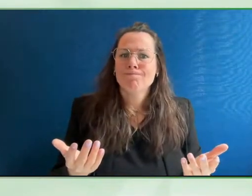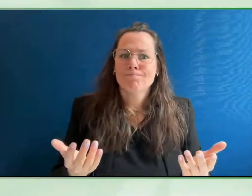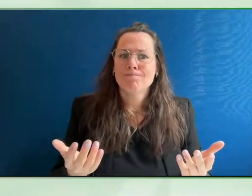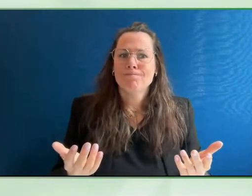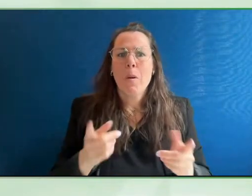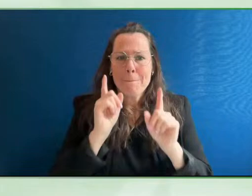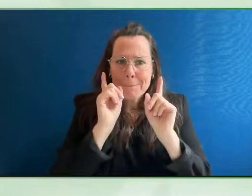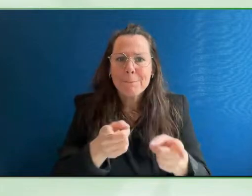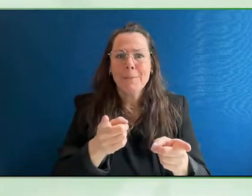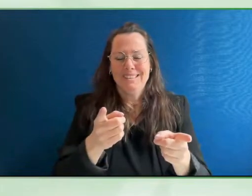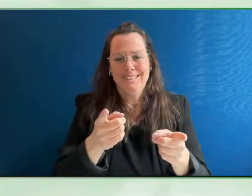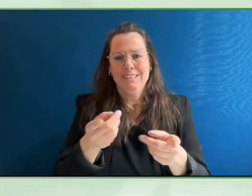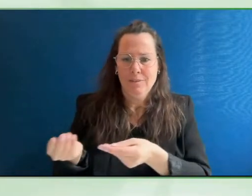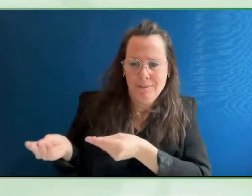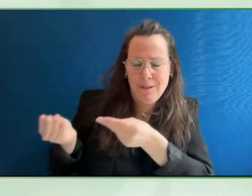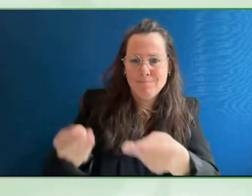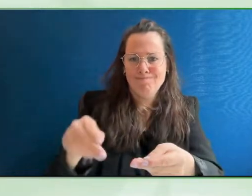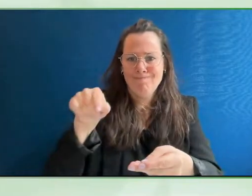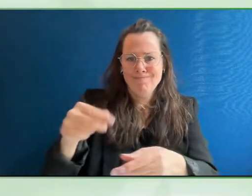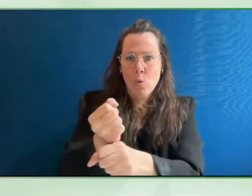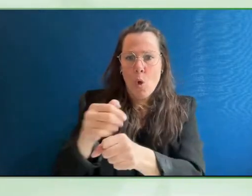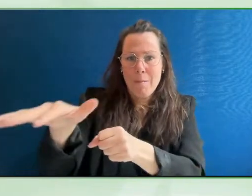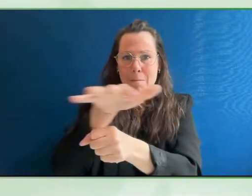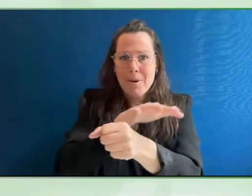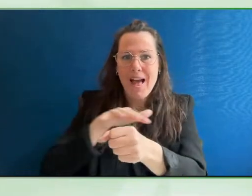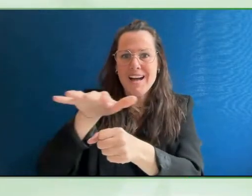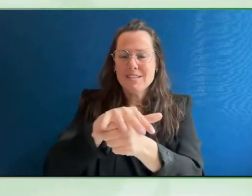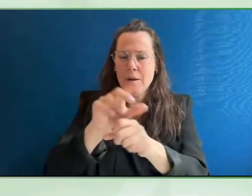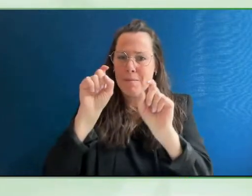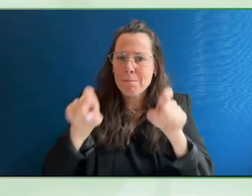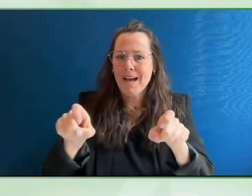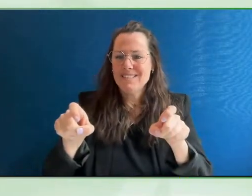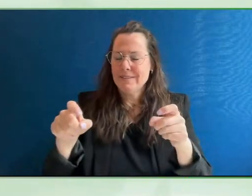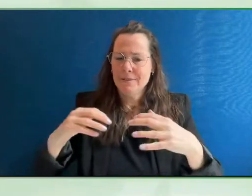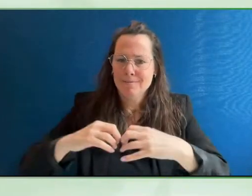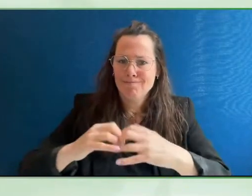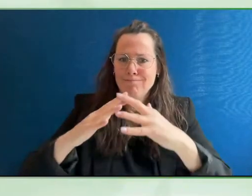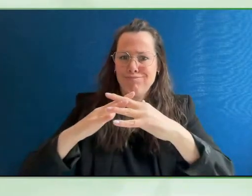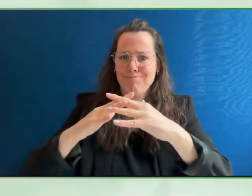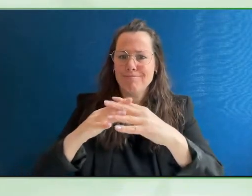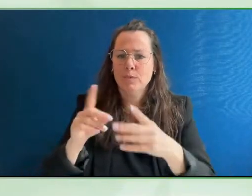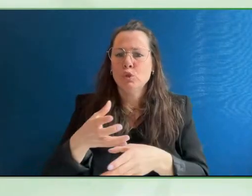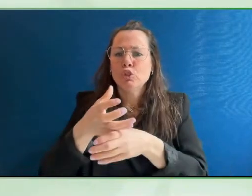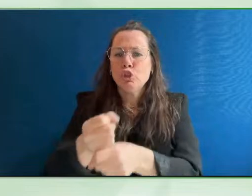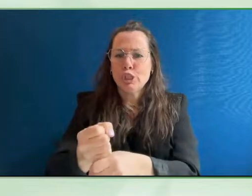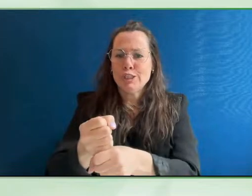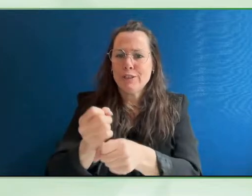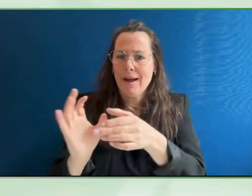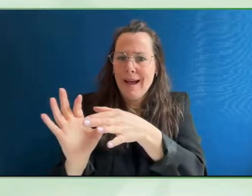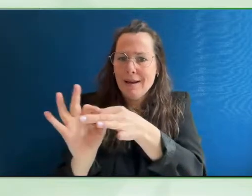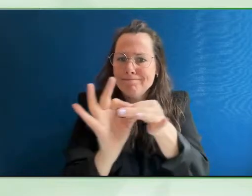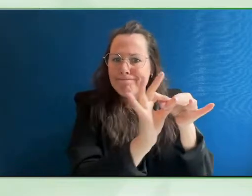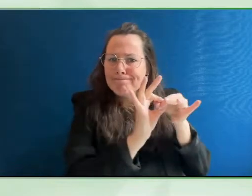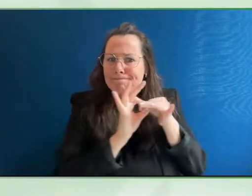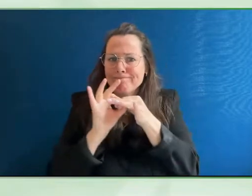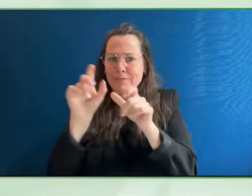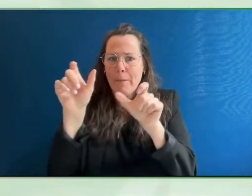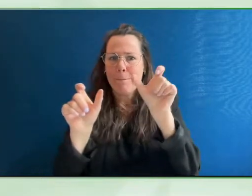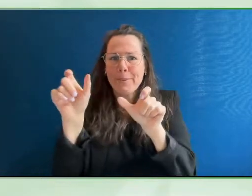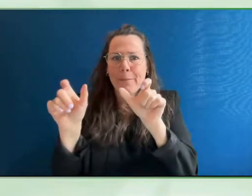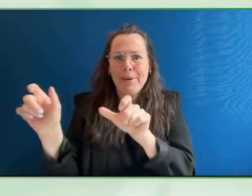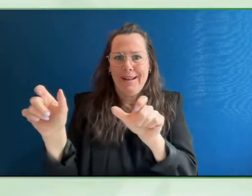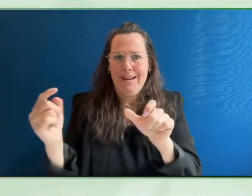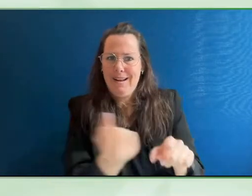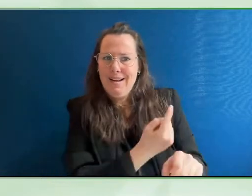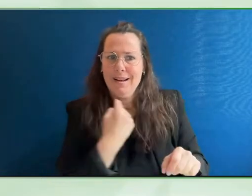is reducing to that moment where you are sitting in front of the screen and you actually see people that might not have the